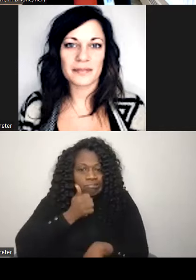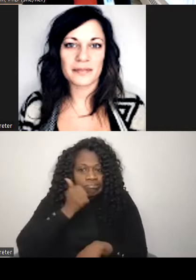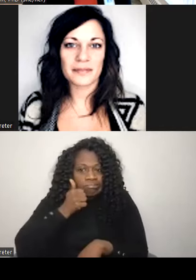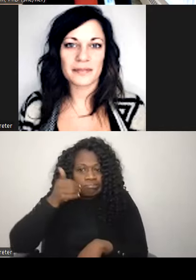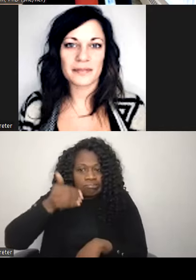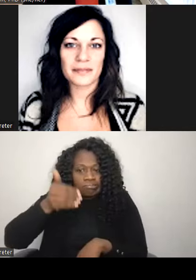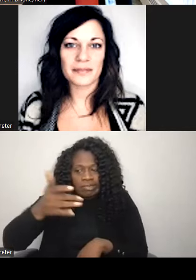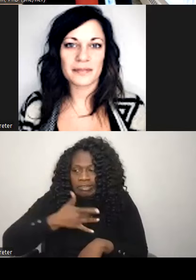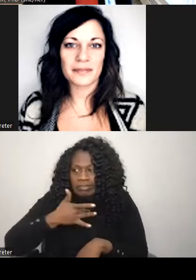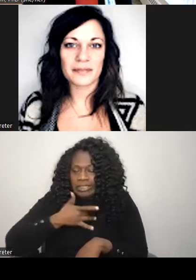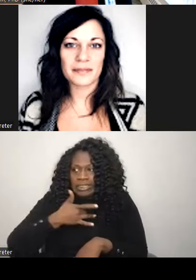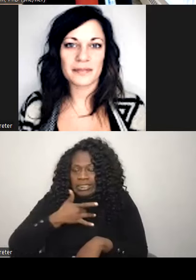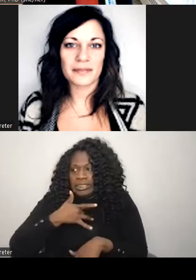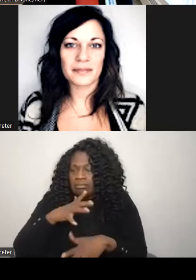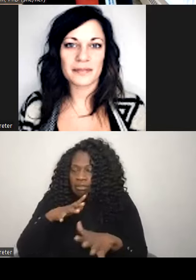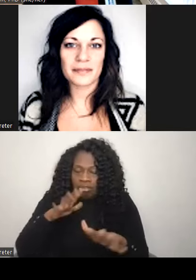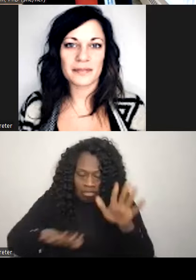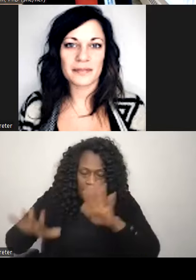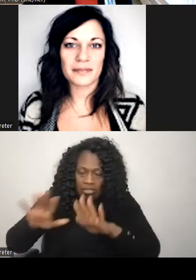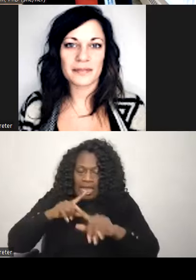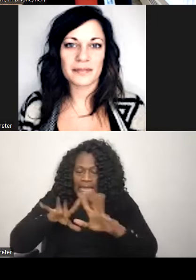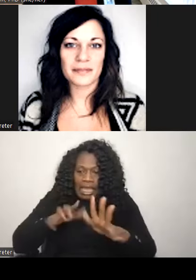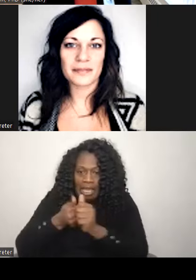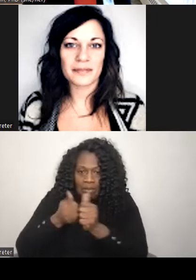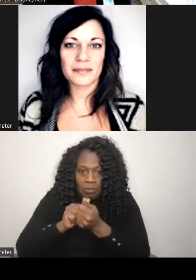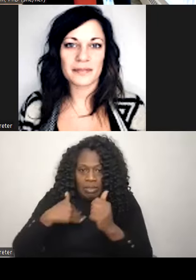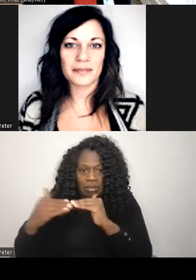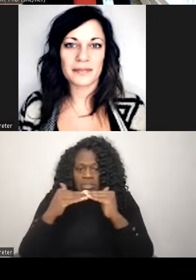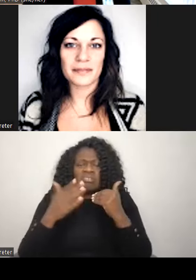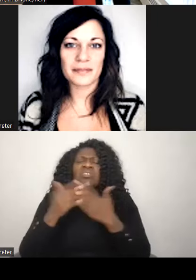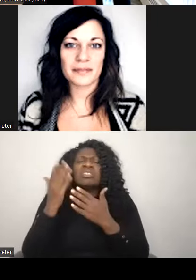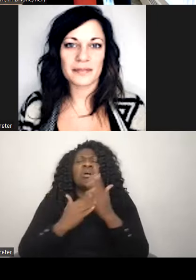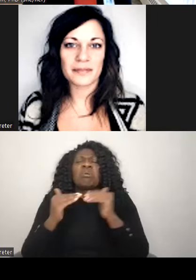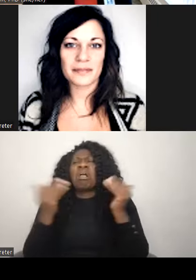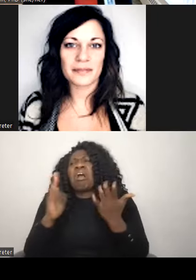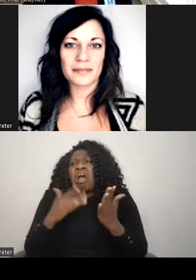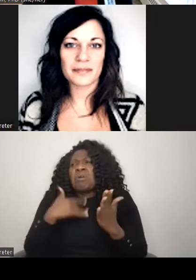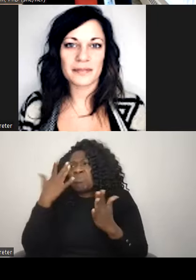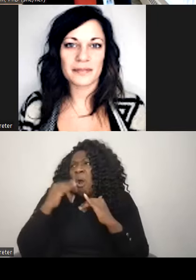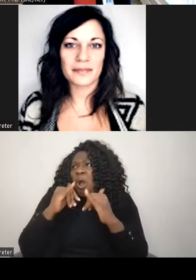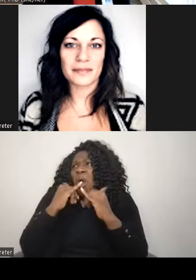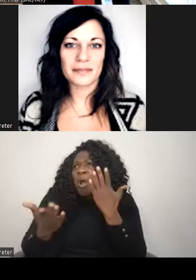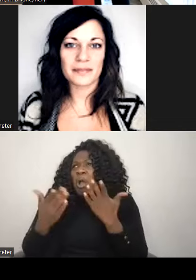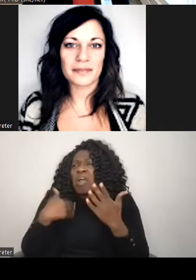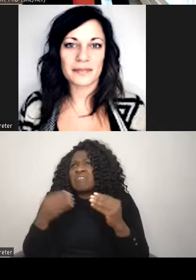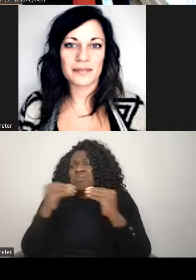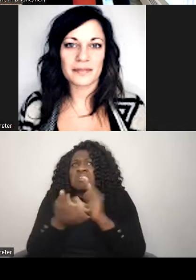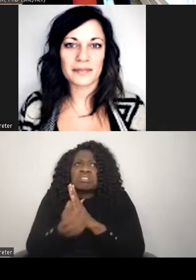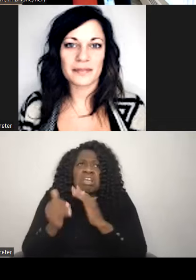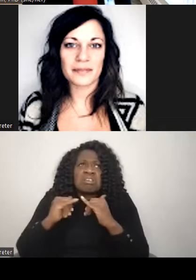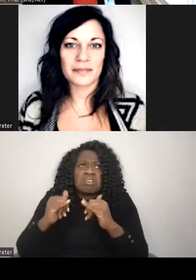and feel like you're not able to keep up with your peers, even if you know on some level you're just as smart as they are and have just as many